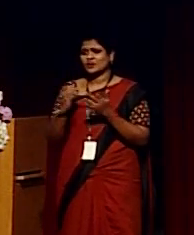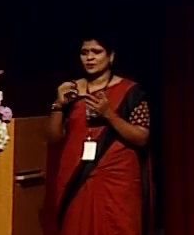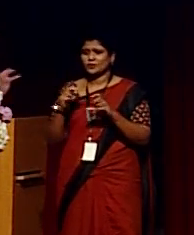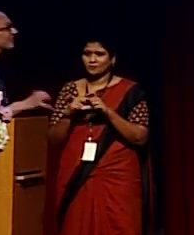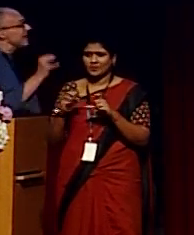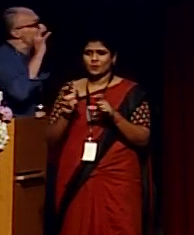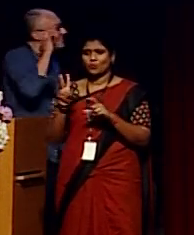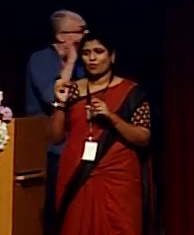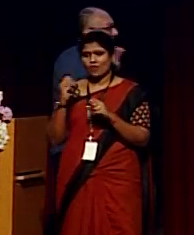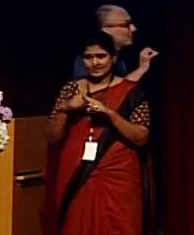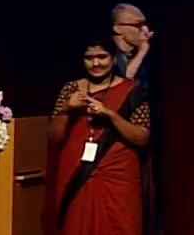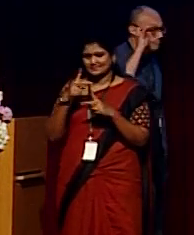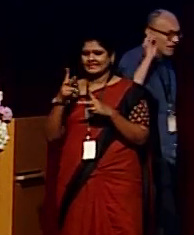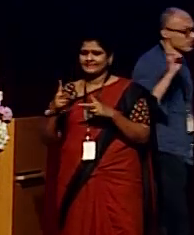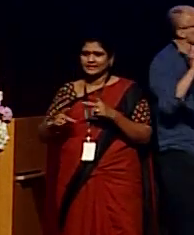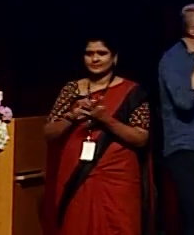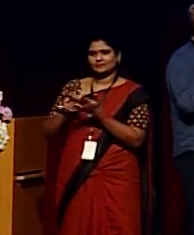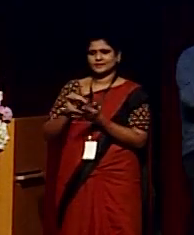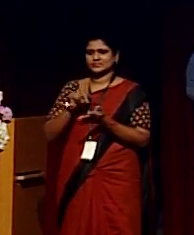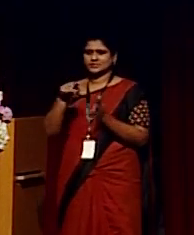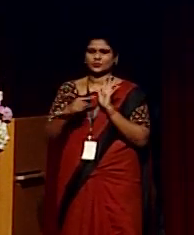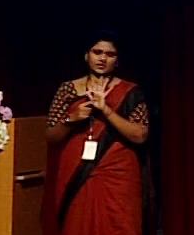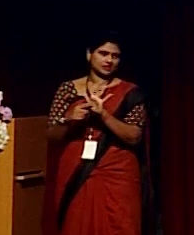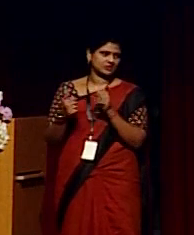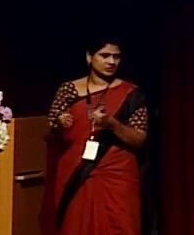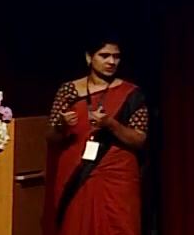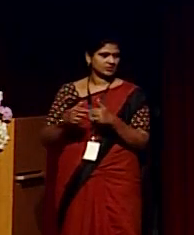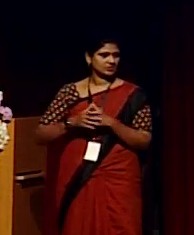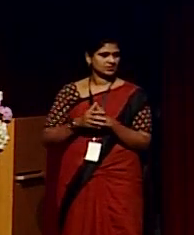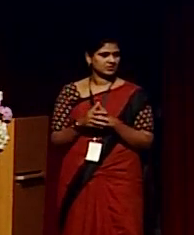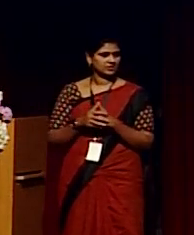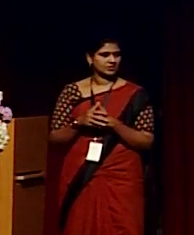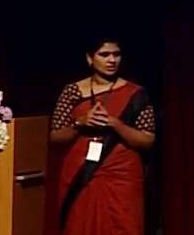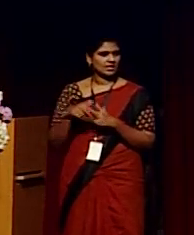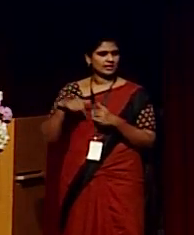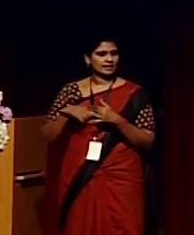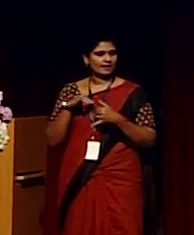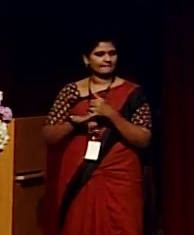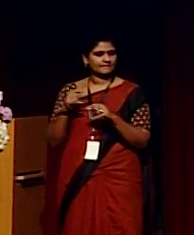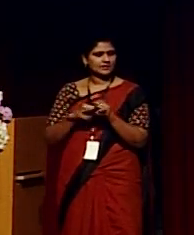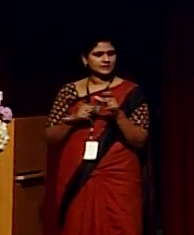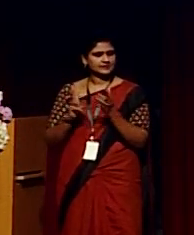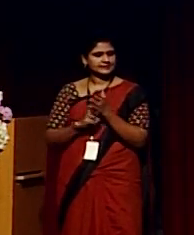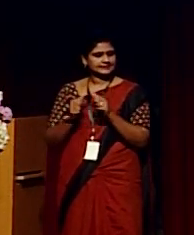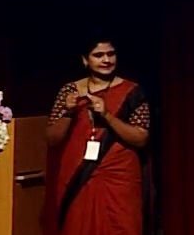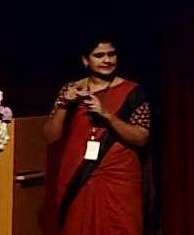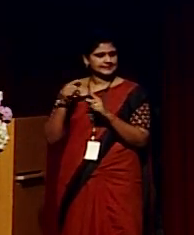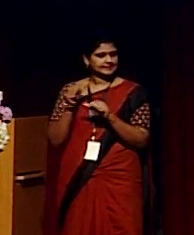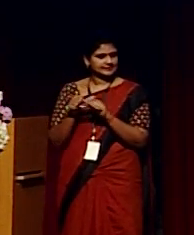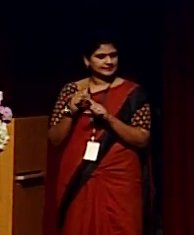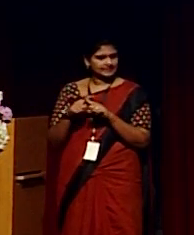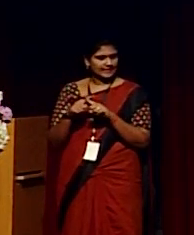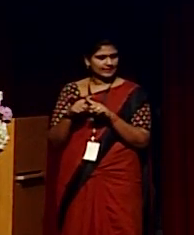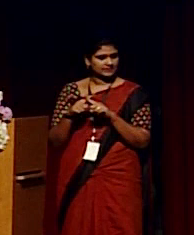really does is it takes the mathematical syntax, which is either, for instance,